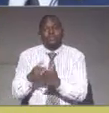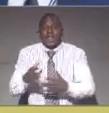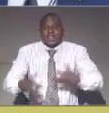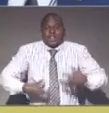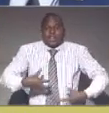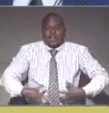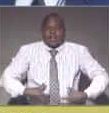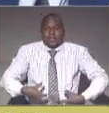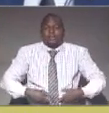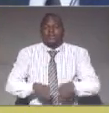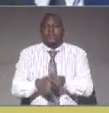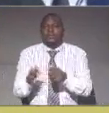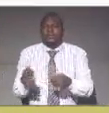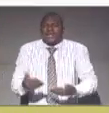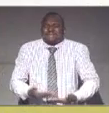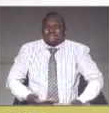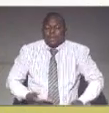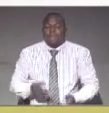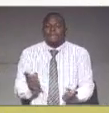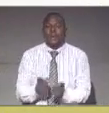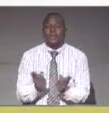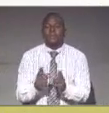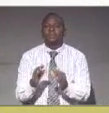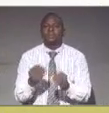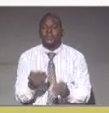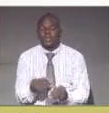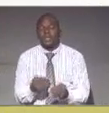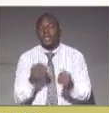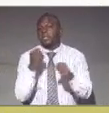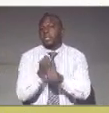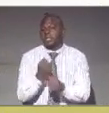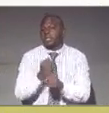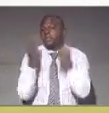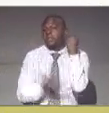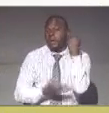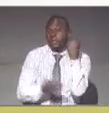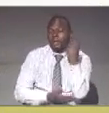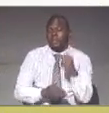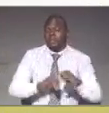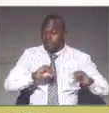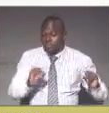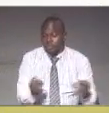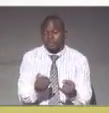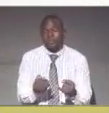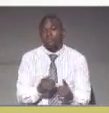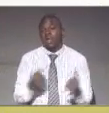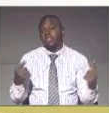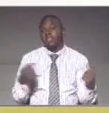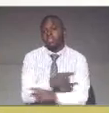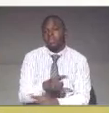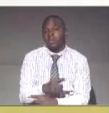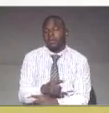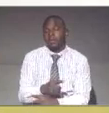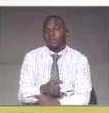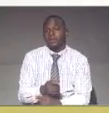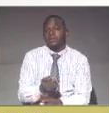habits and continued abdominal pain. It could not be done at Palisa. Somebody attempted it, but he misdiagnosed and put me